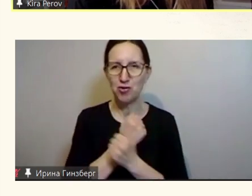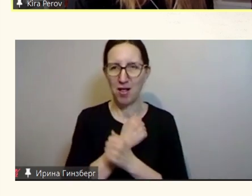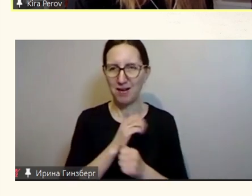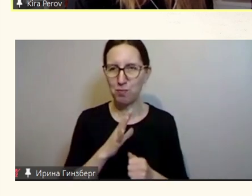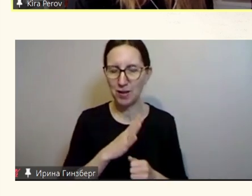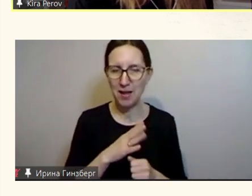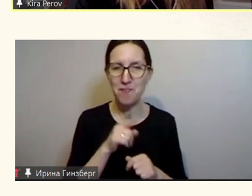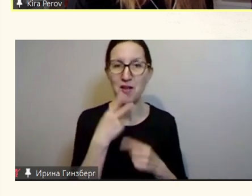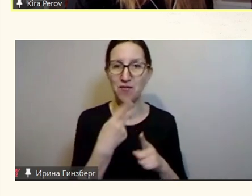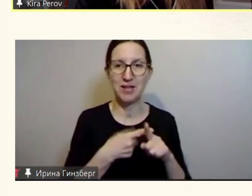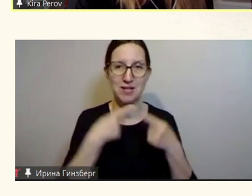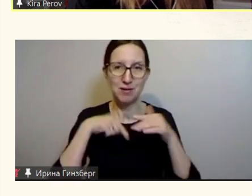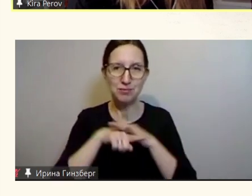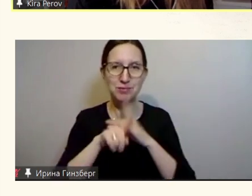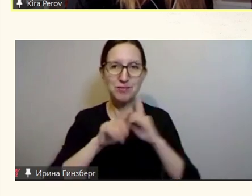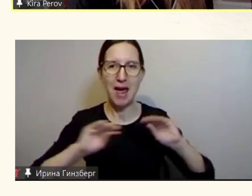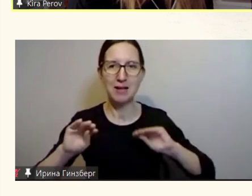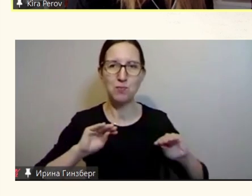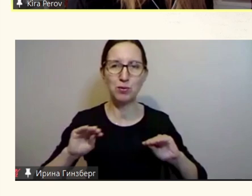And the next image